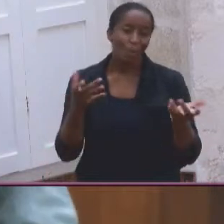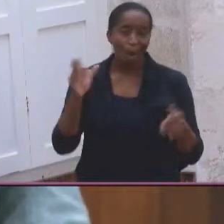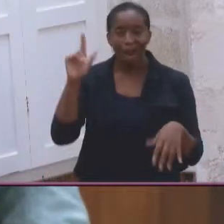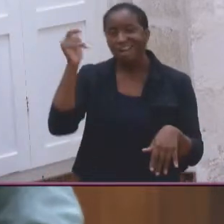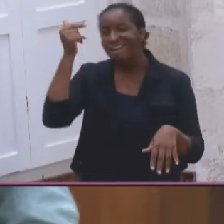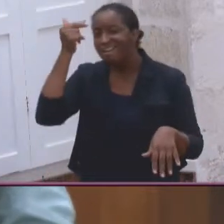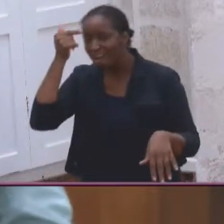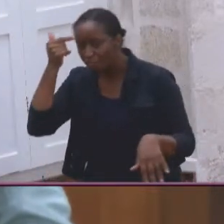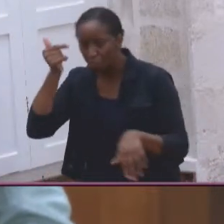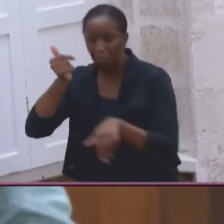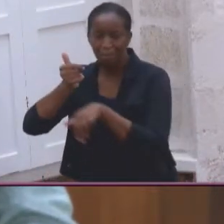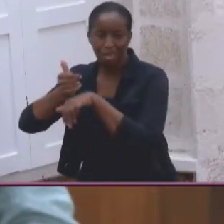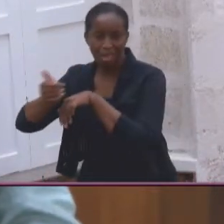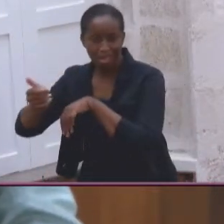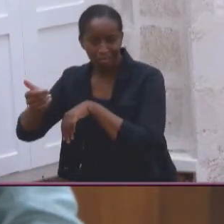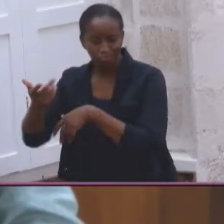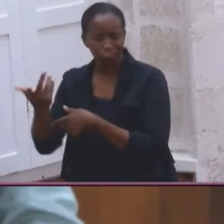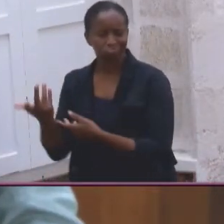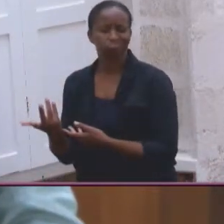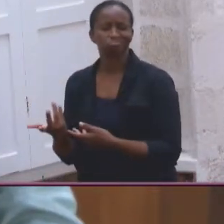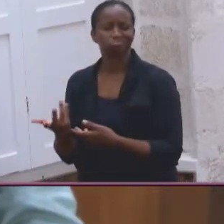for the rats?